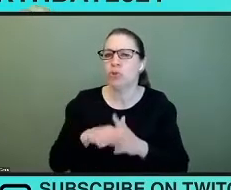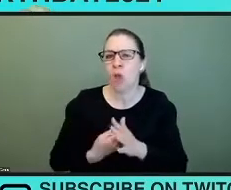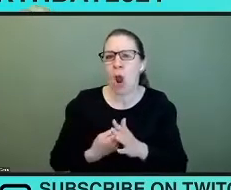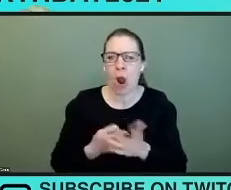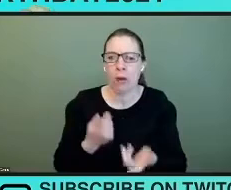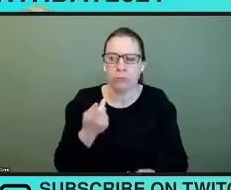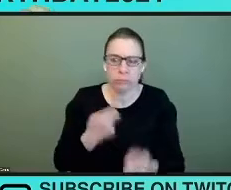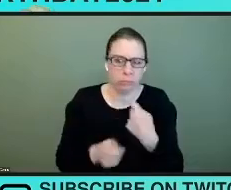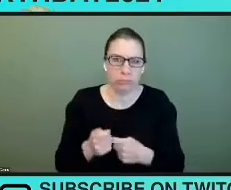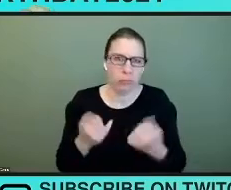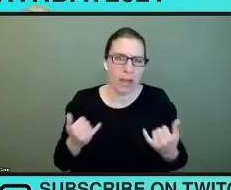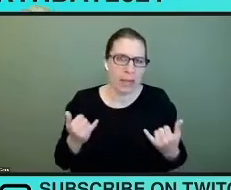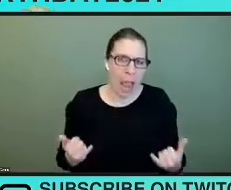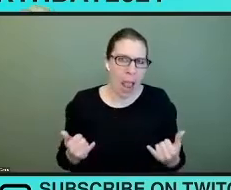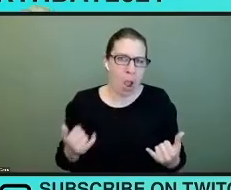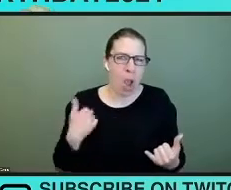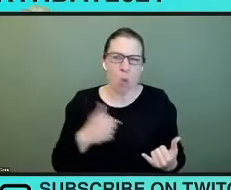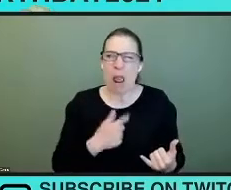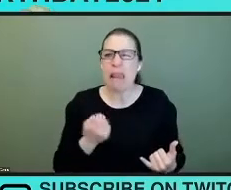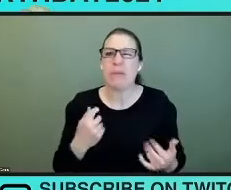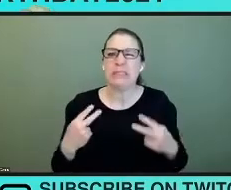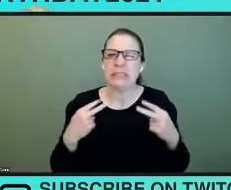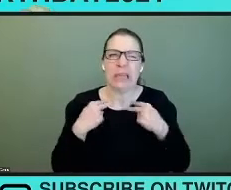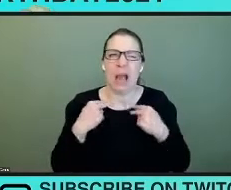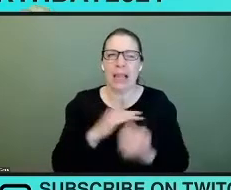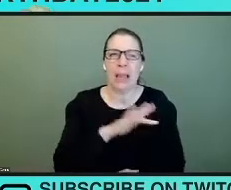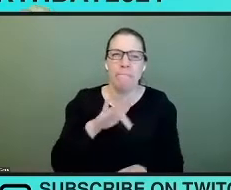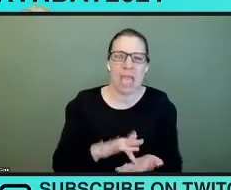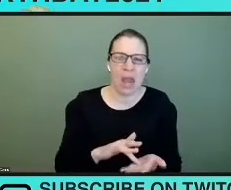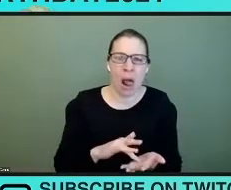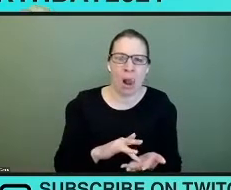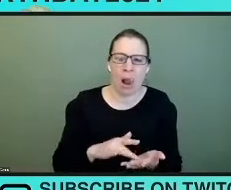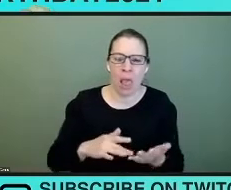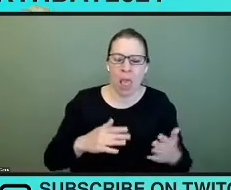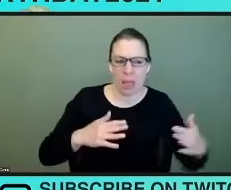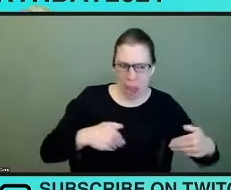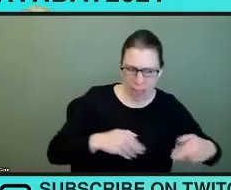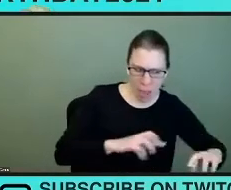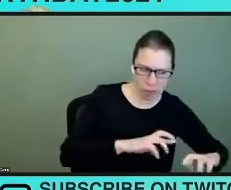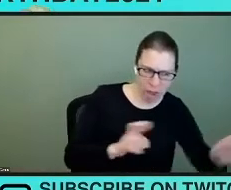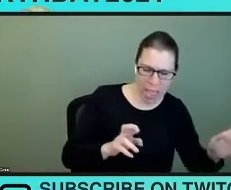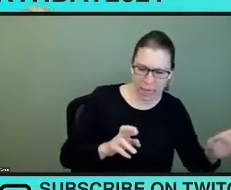It's a very deep valley of funding that is missing there.